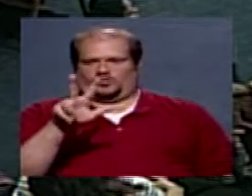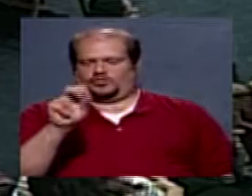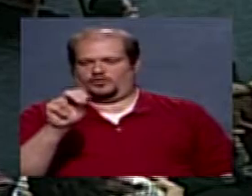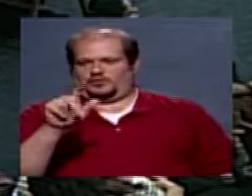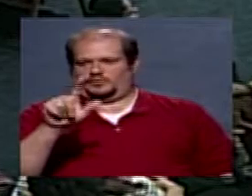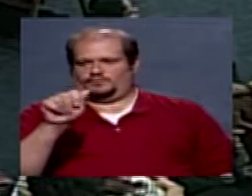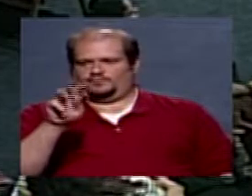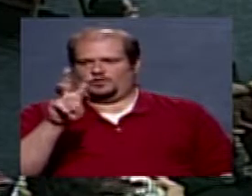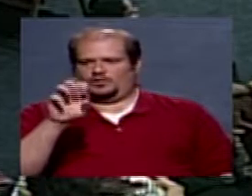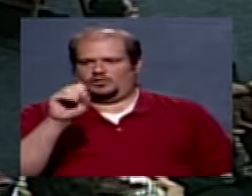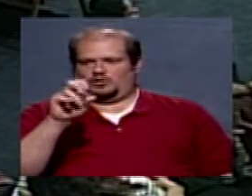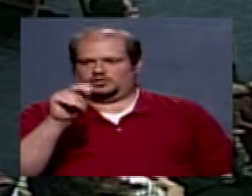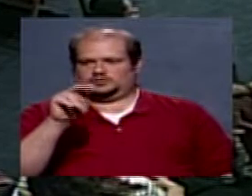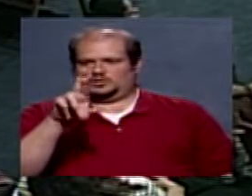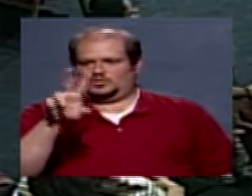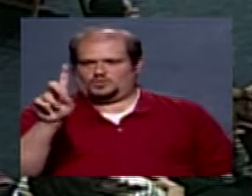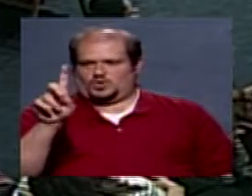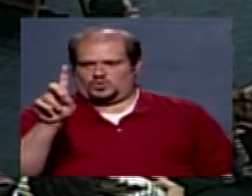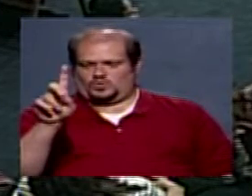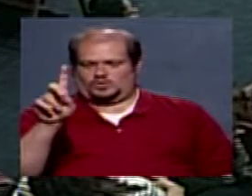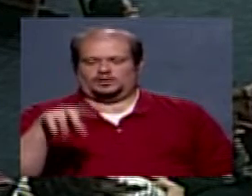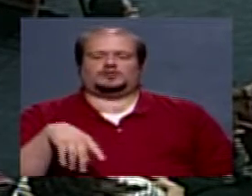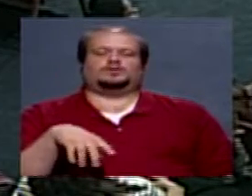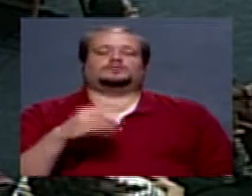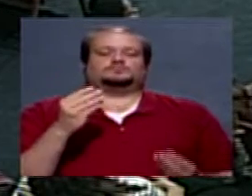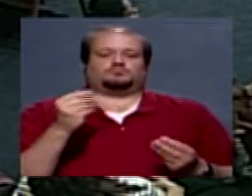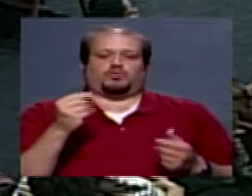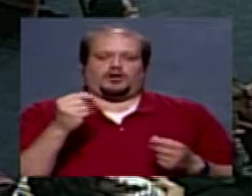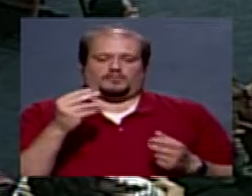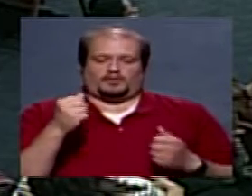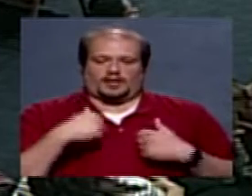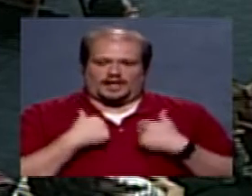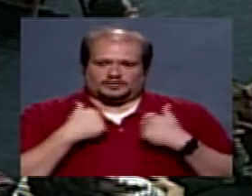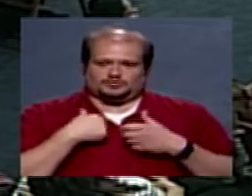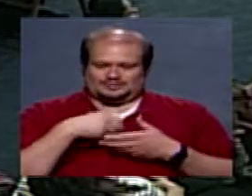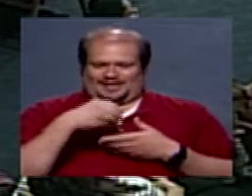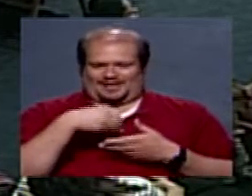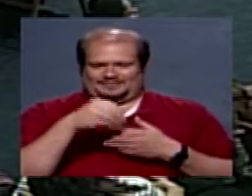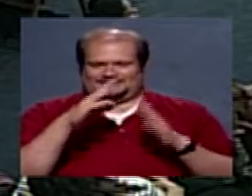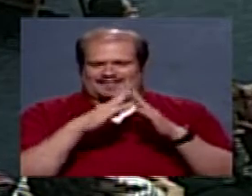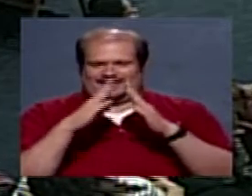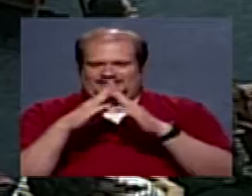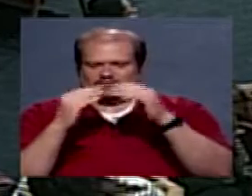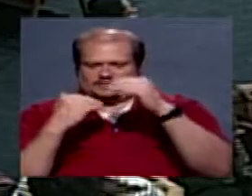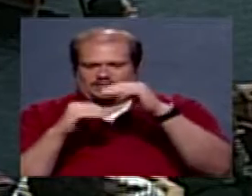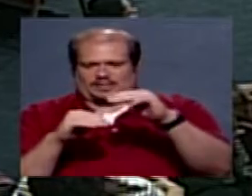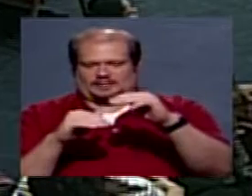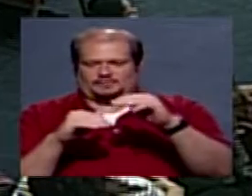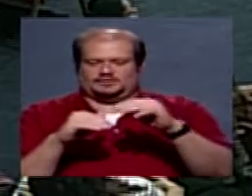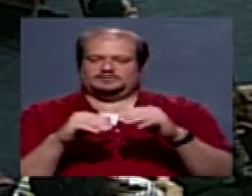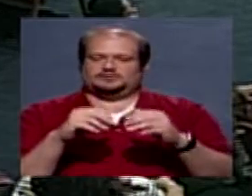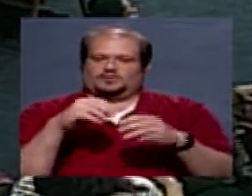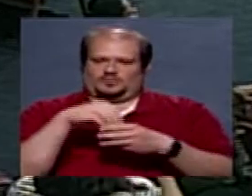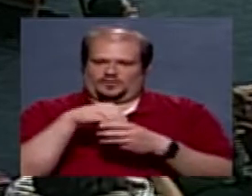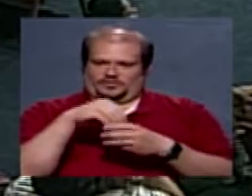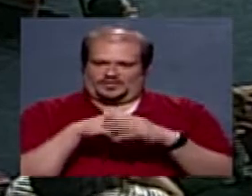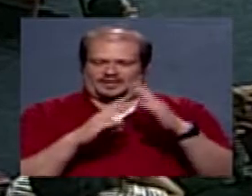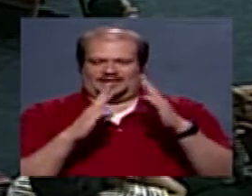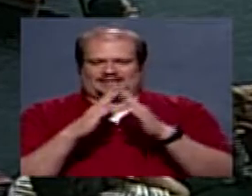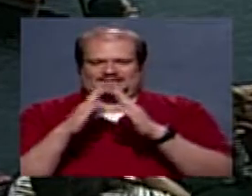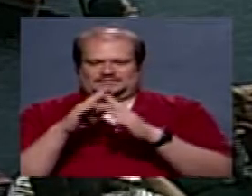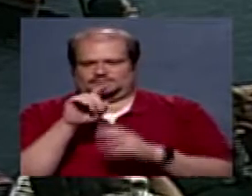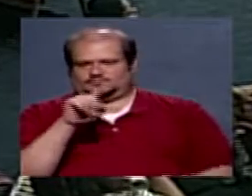19430 Lawson Road. The property is located outside of the city limits. It is within the